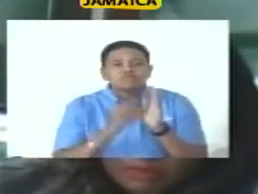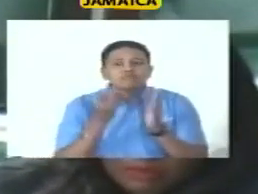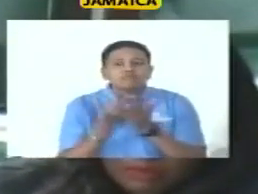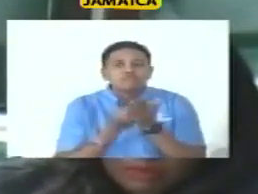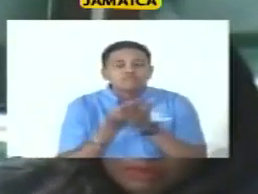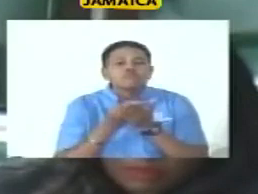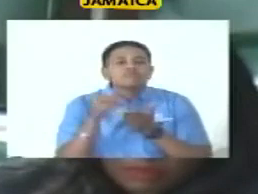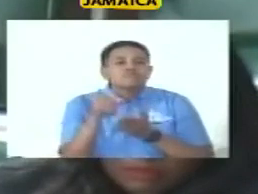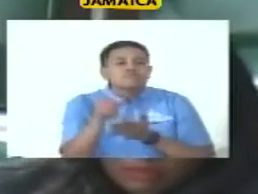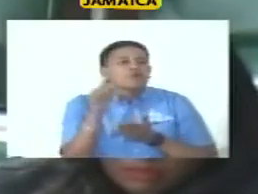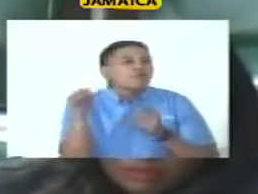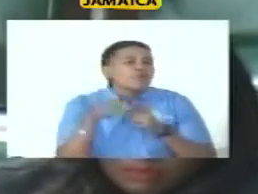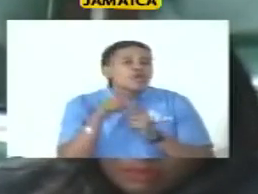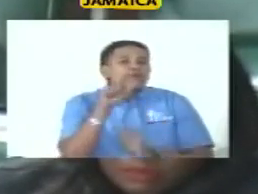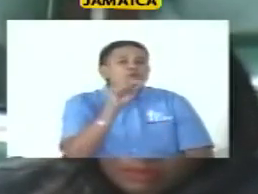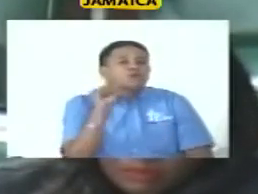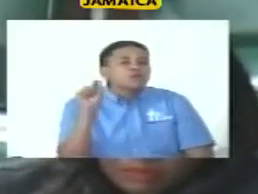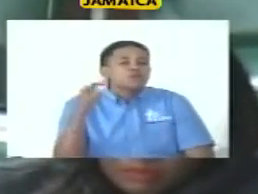to